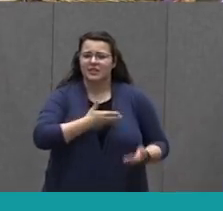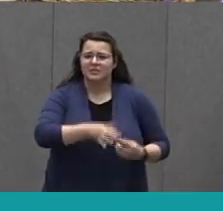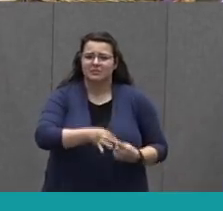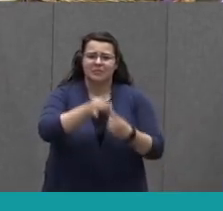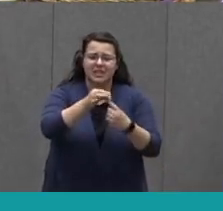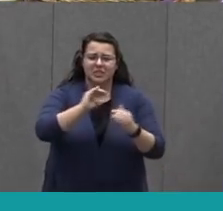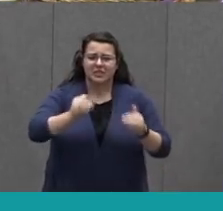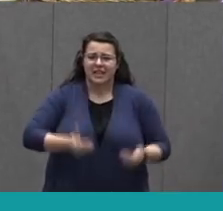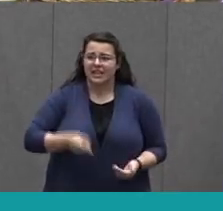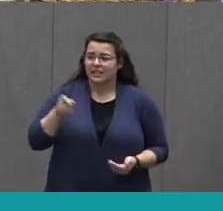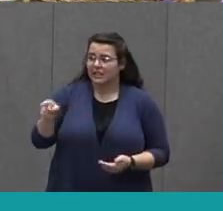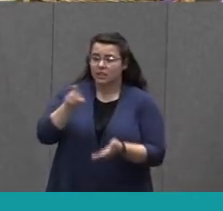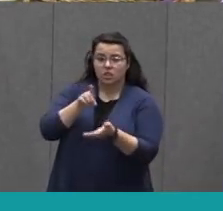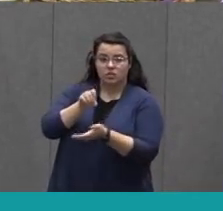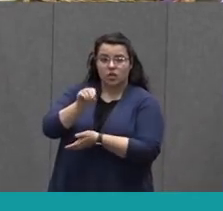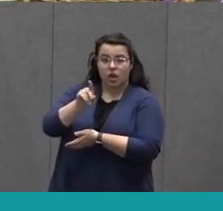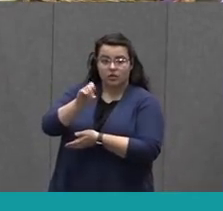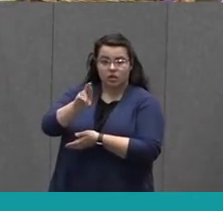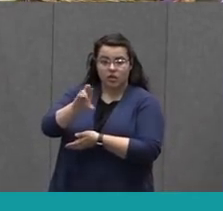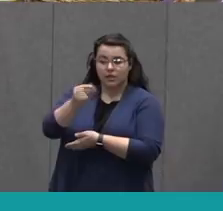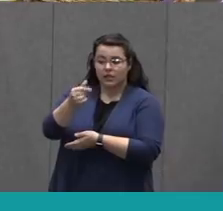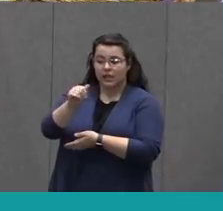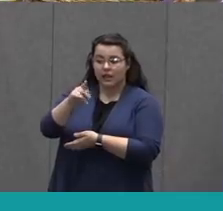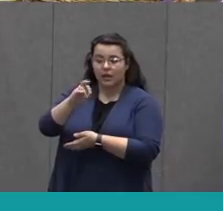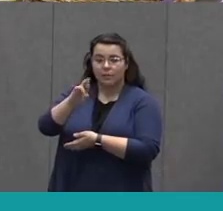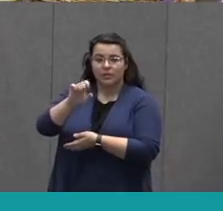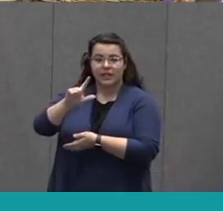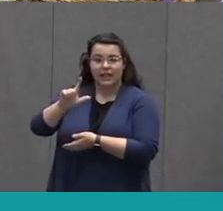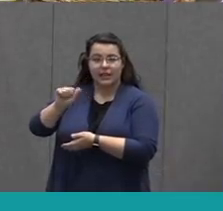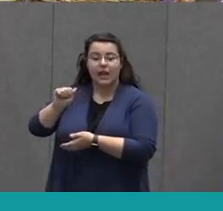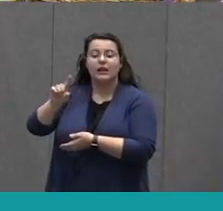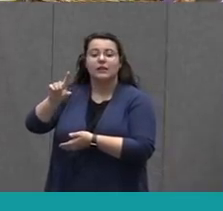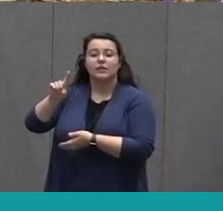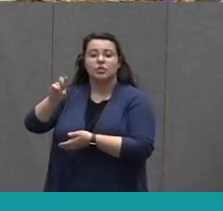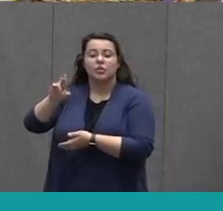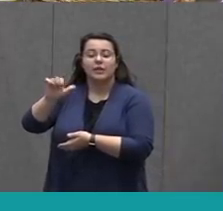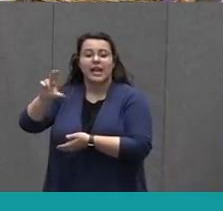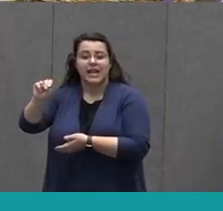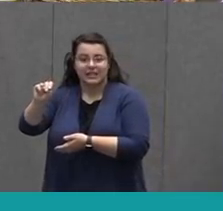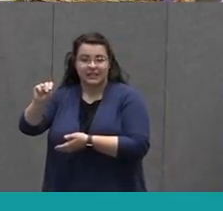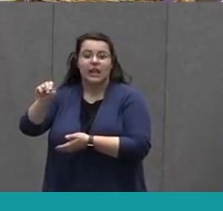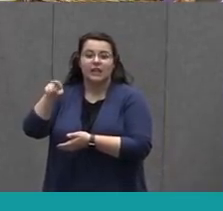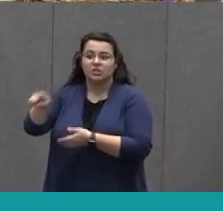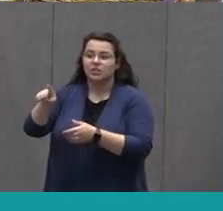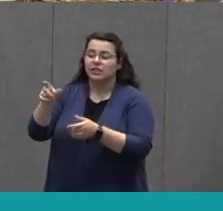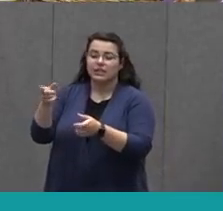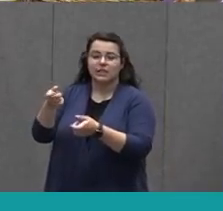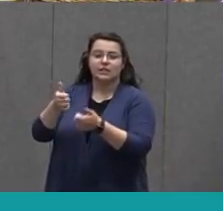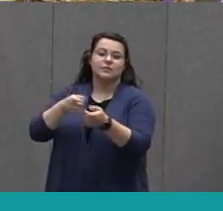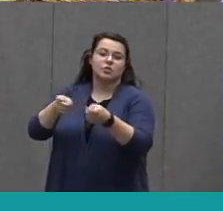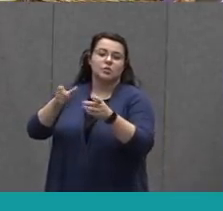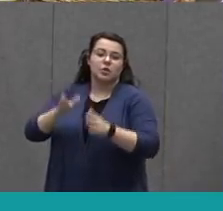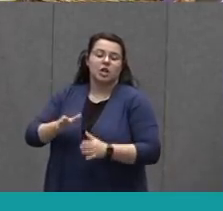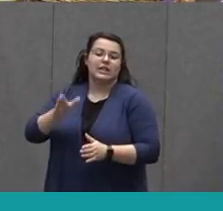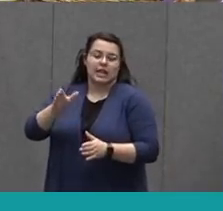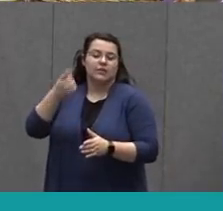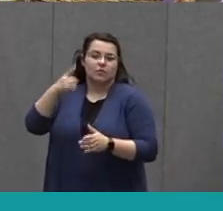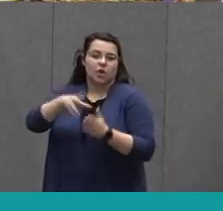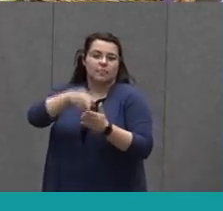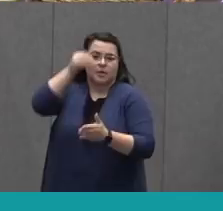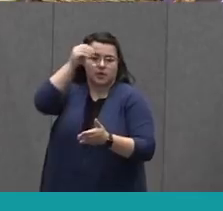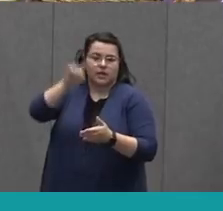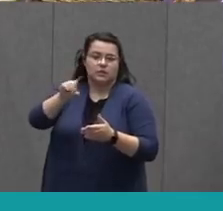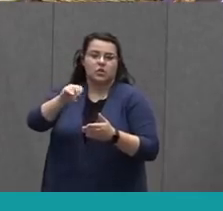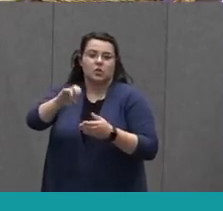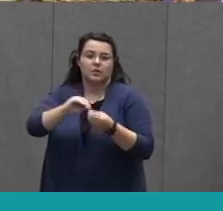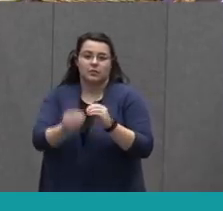is Dr. Gabriella Duran Blakey, and she is the Associate Superintendent for Learning Zone 1 here in Albuquerque. Thanks